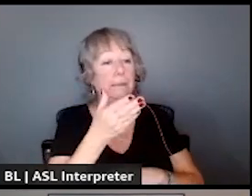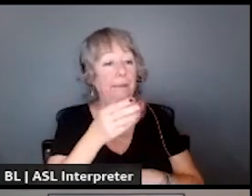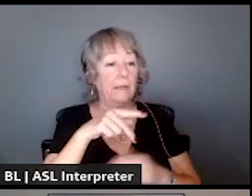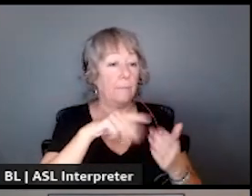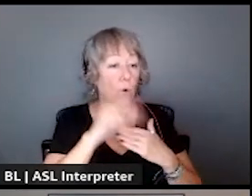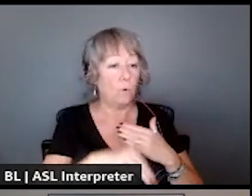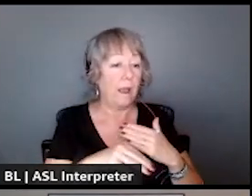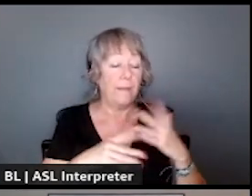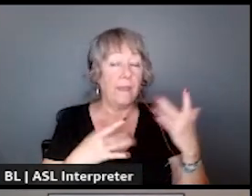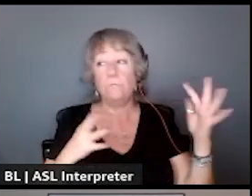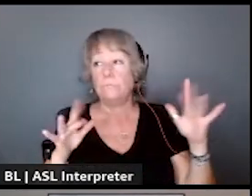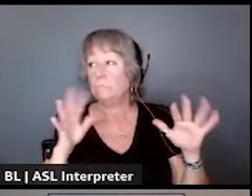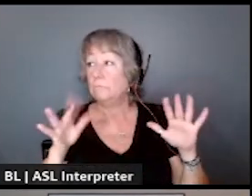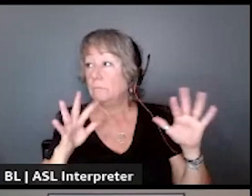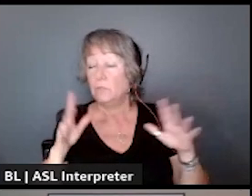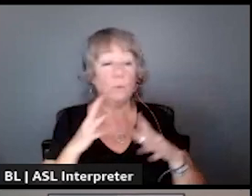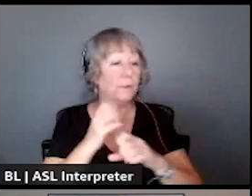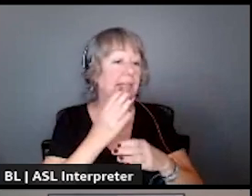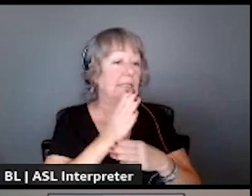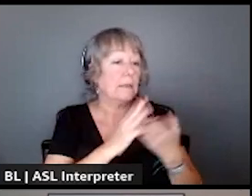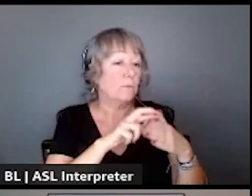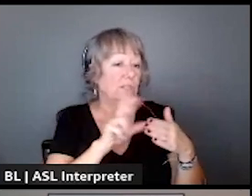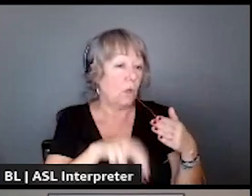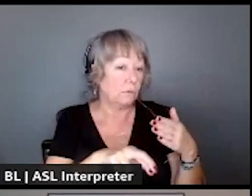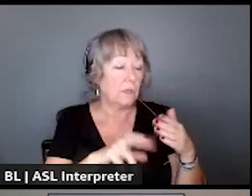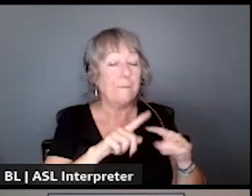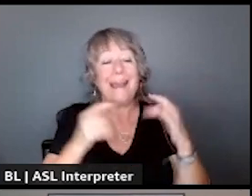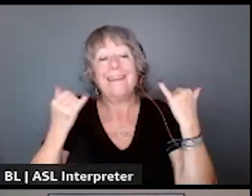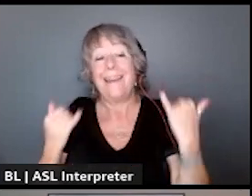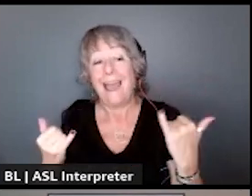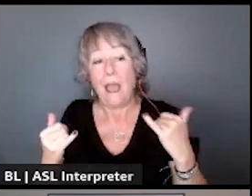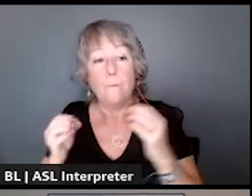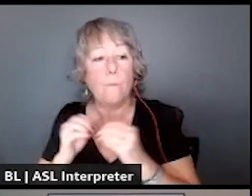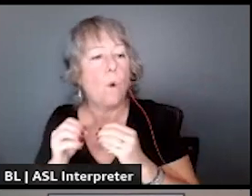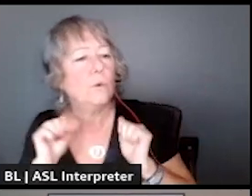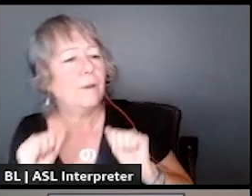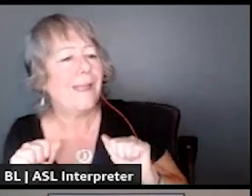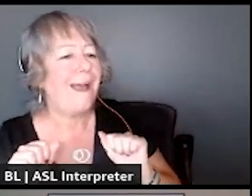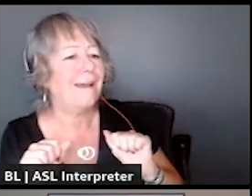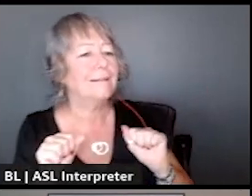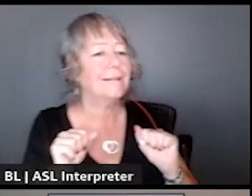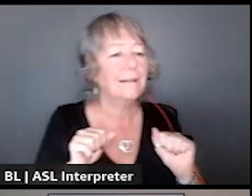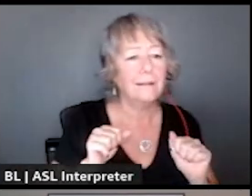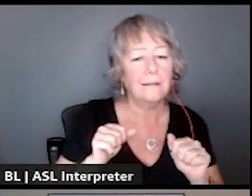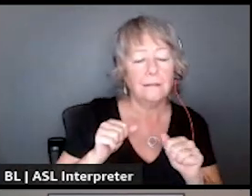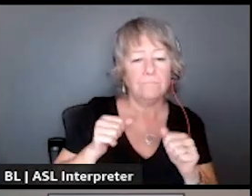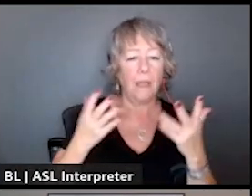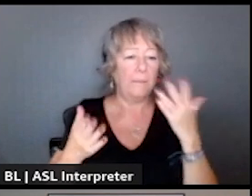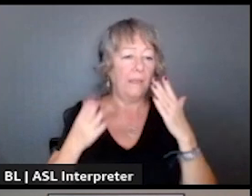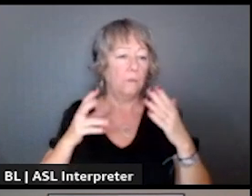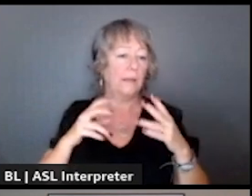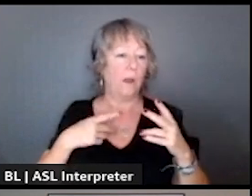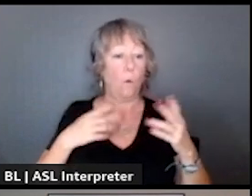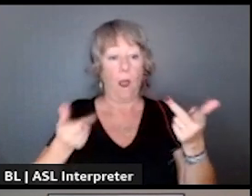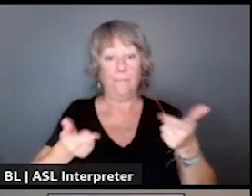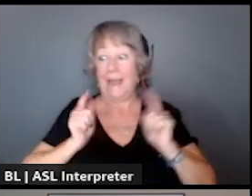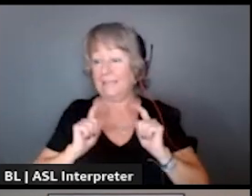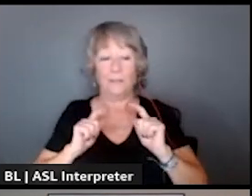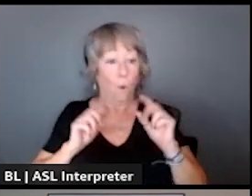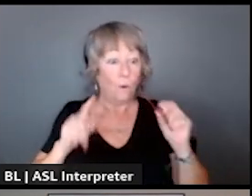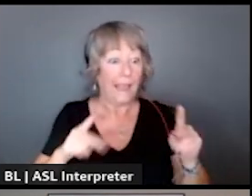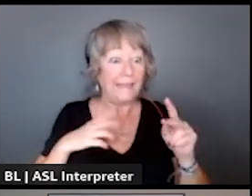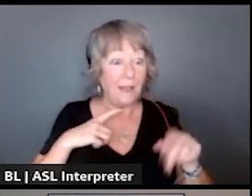is a 1. So there's like a ton of different kind of properties that you can use in quantum states to